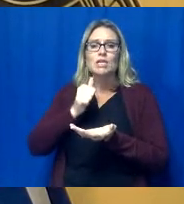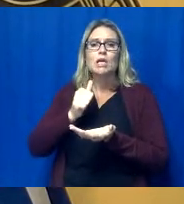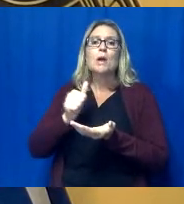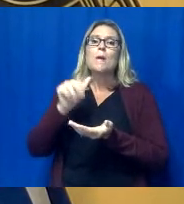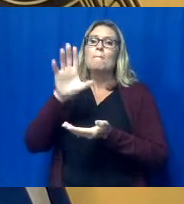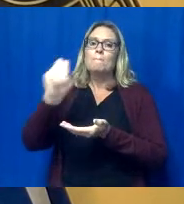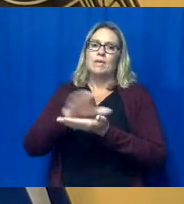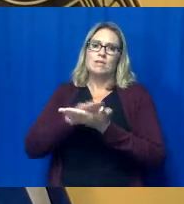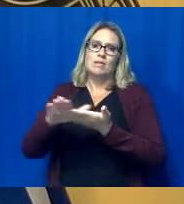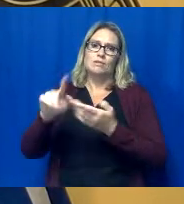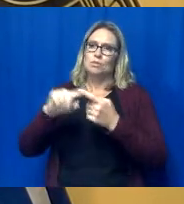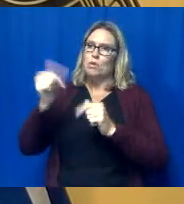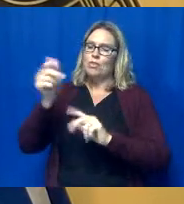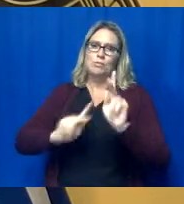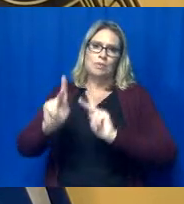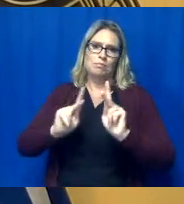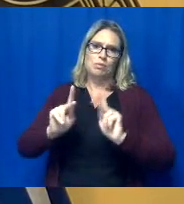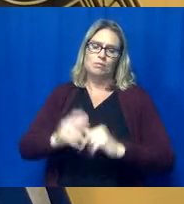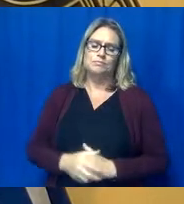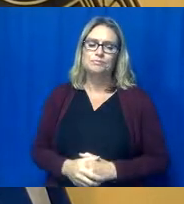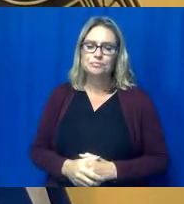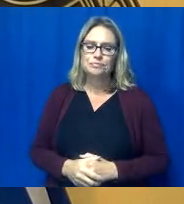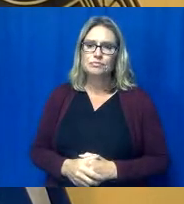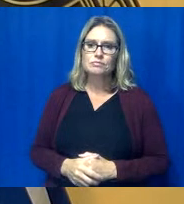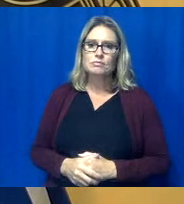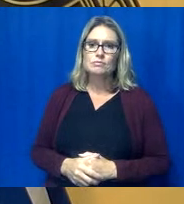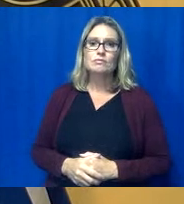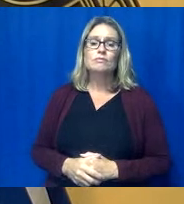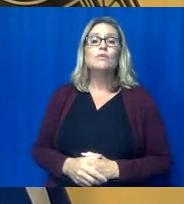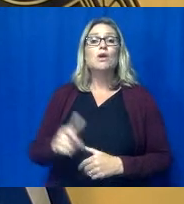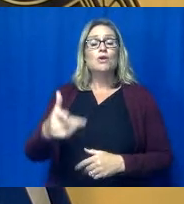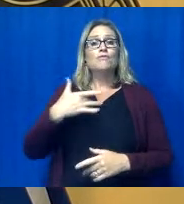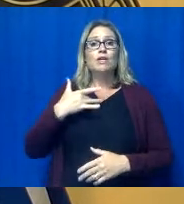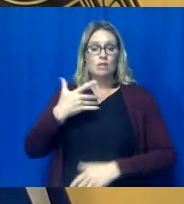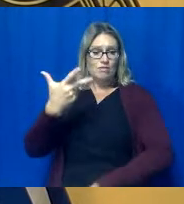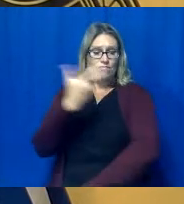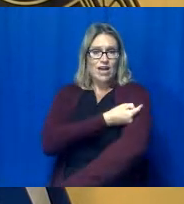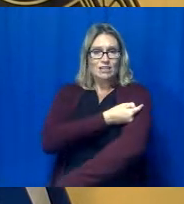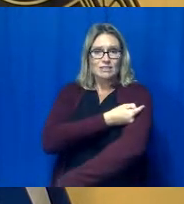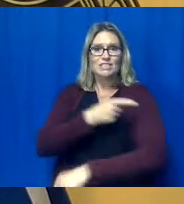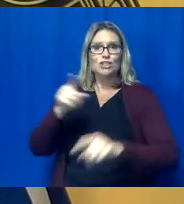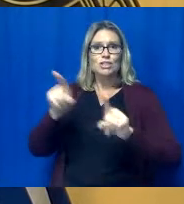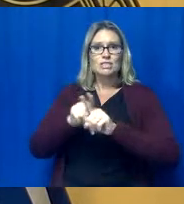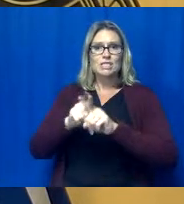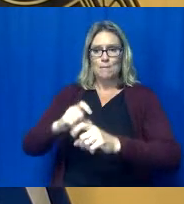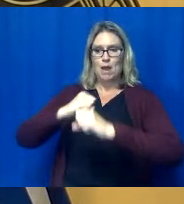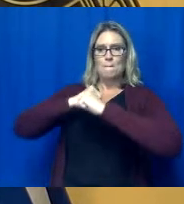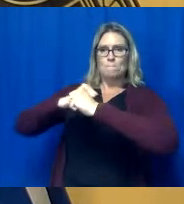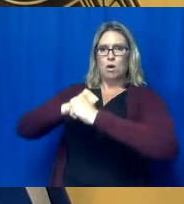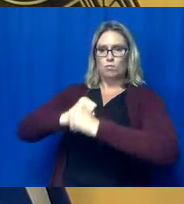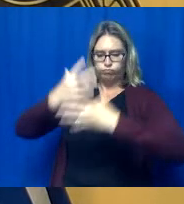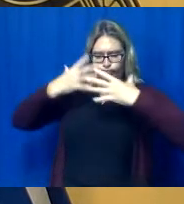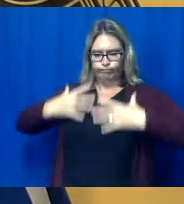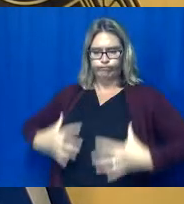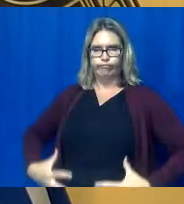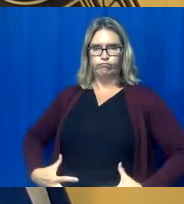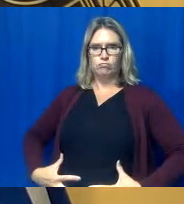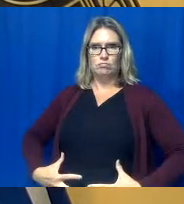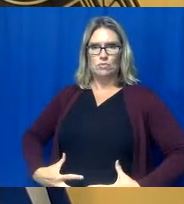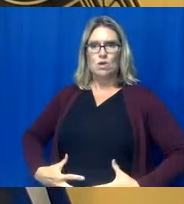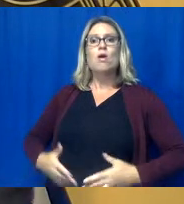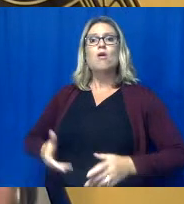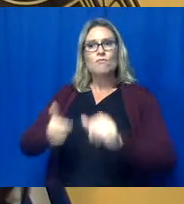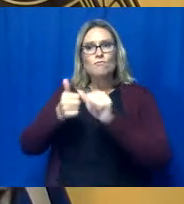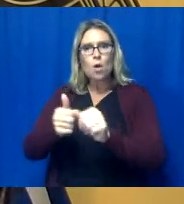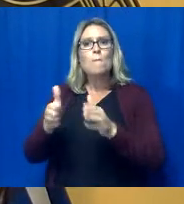another. So think of vaccination like a suit of armor and public health safety guidelines like a shield.